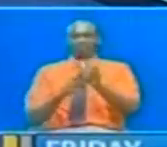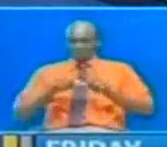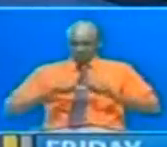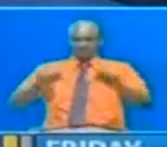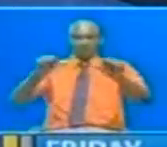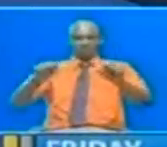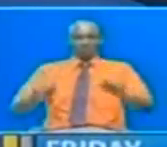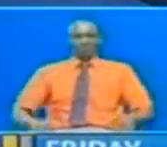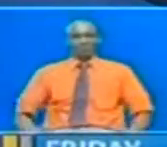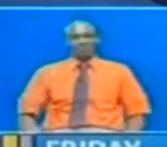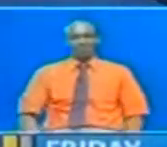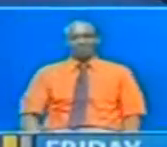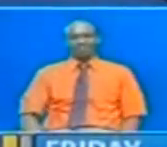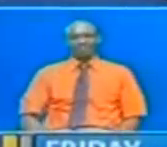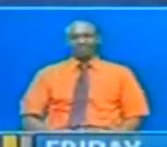guys.